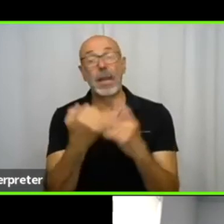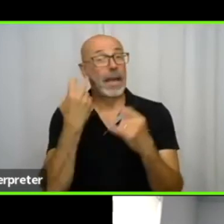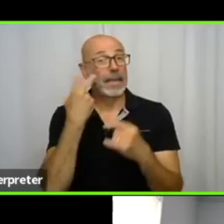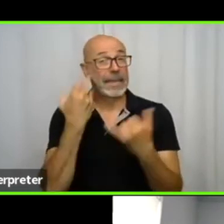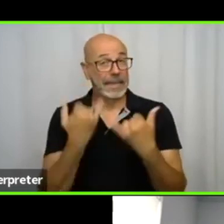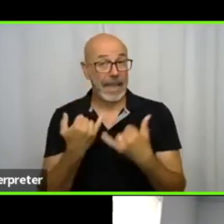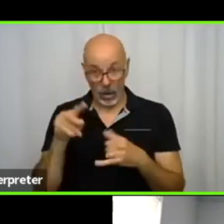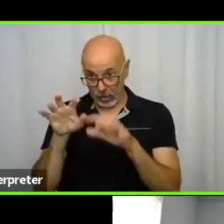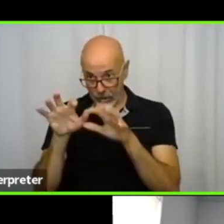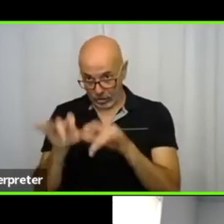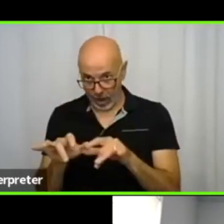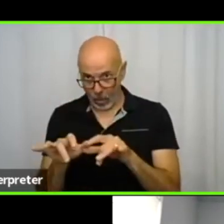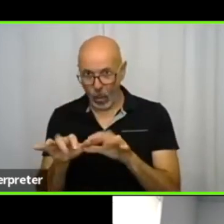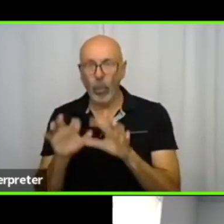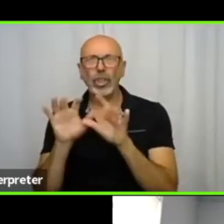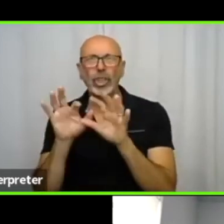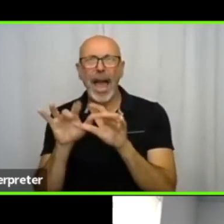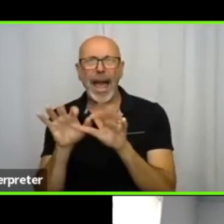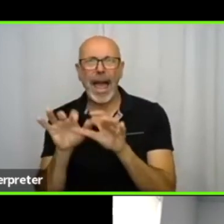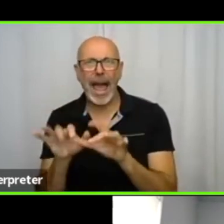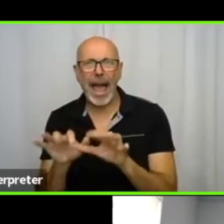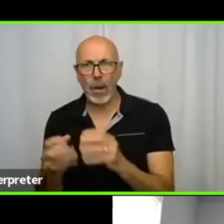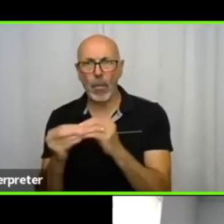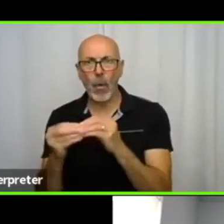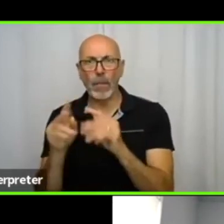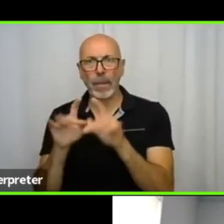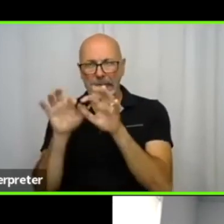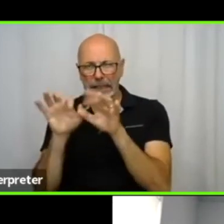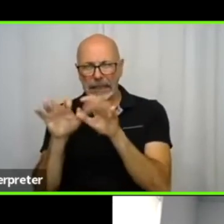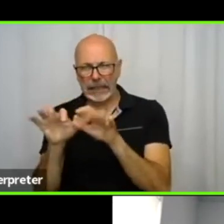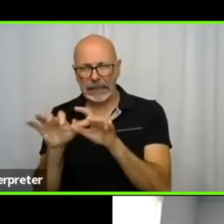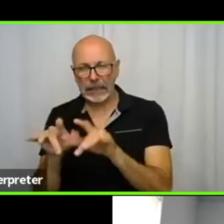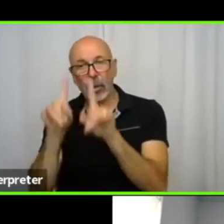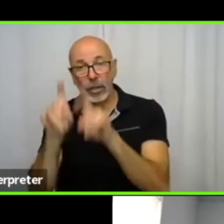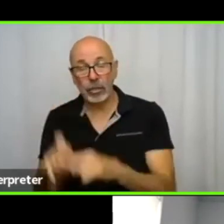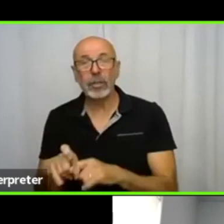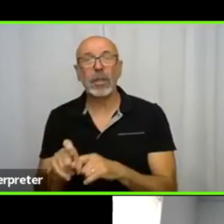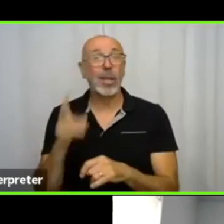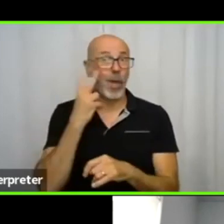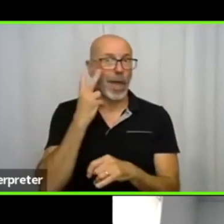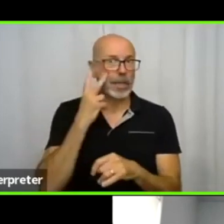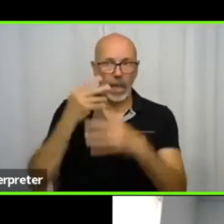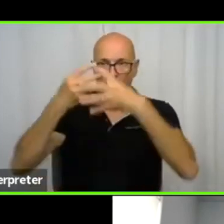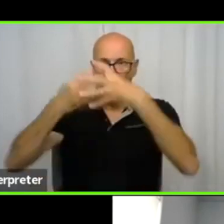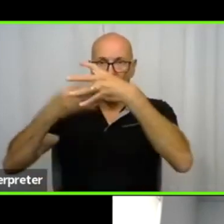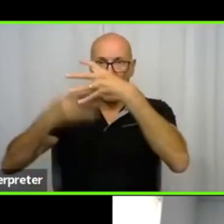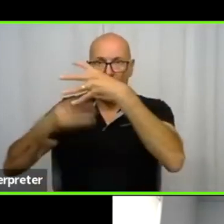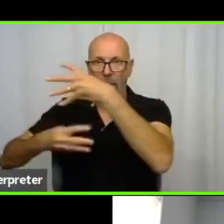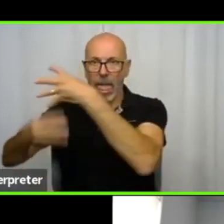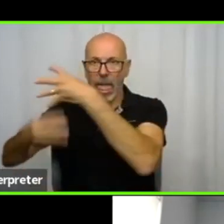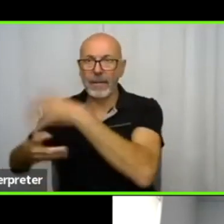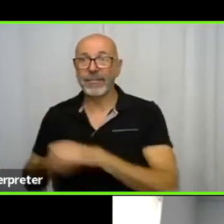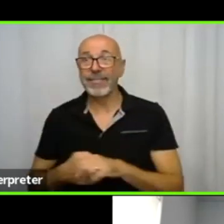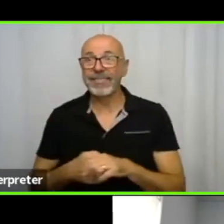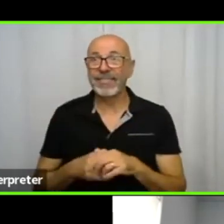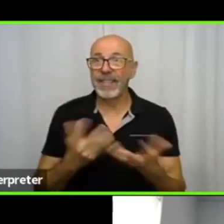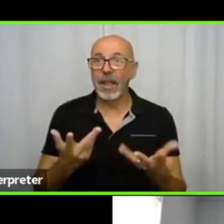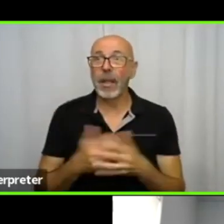chat is heating up. So I'm gonna see what we're getting in our heated up chat. I want to chime in about that a little bit,